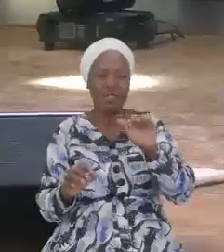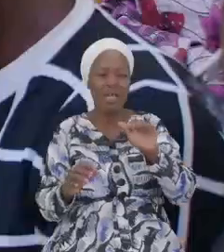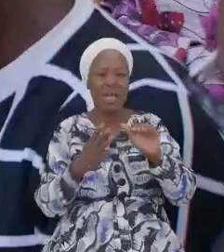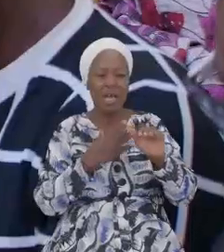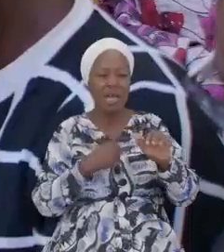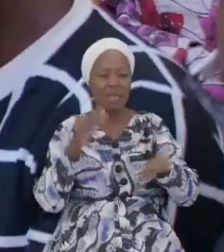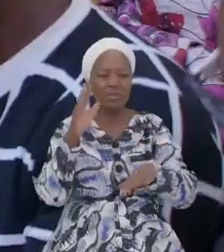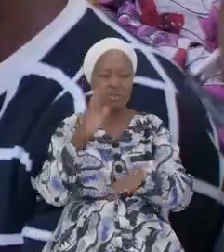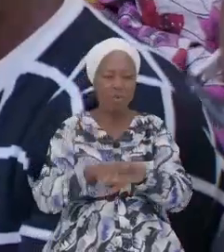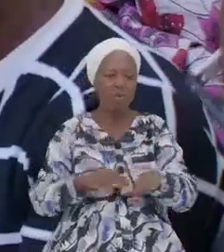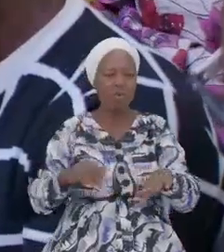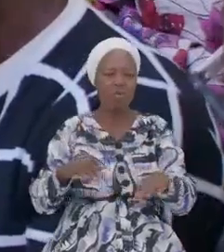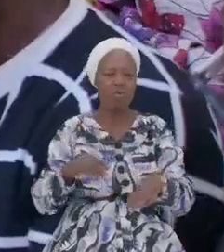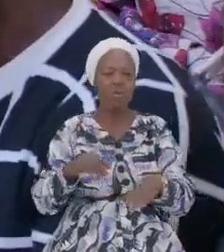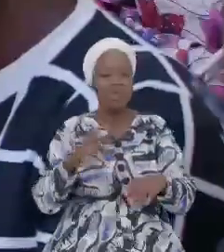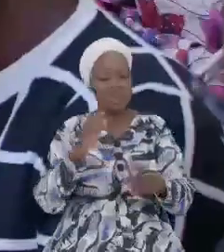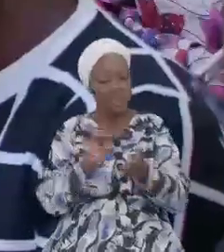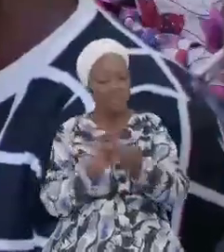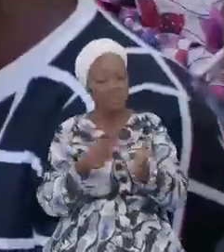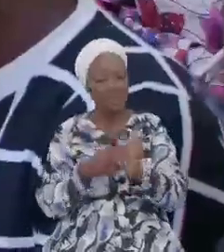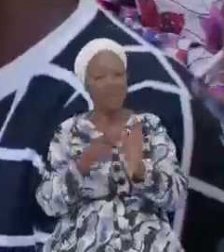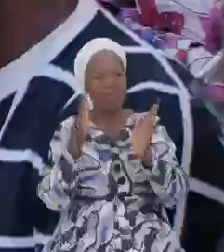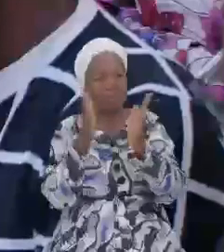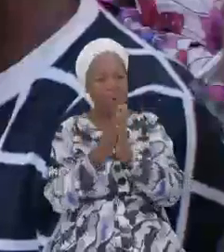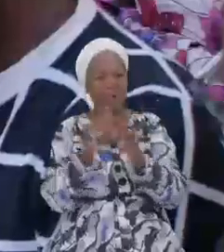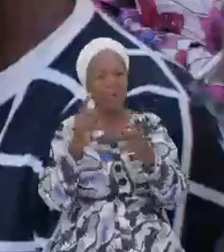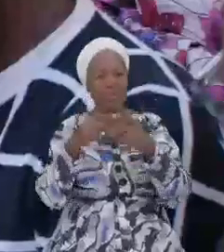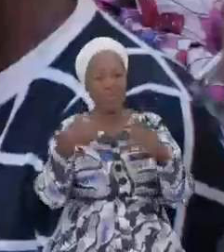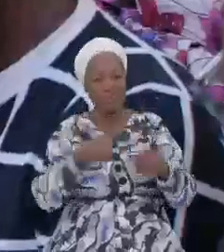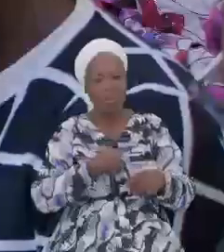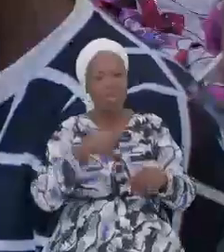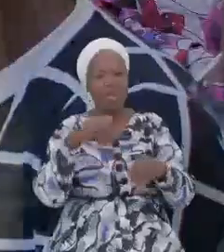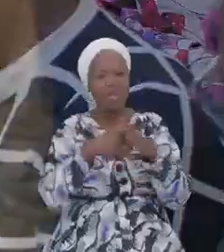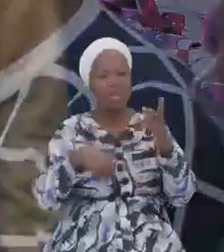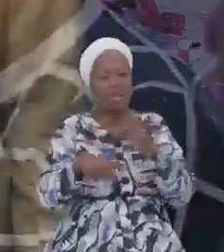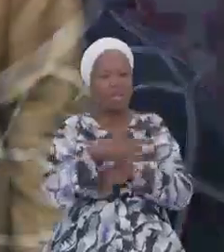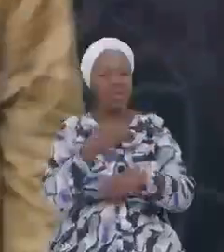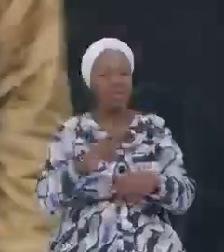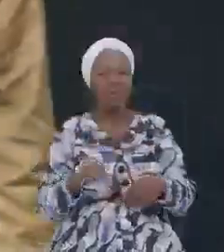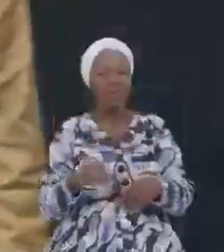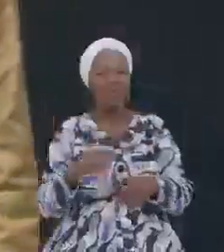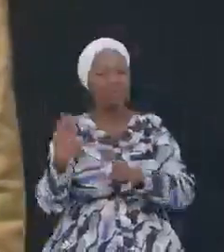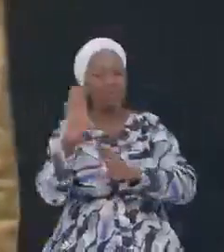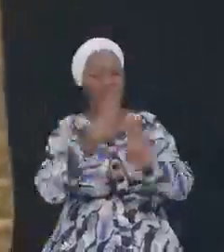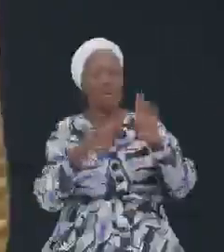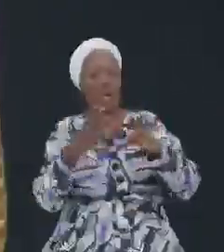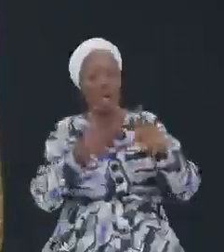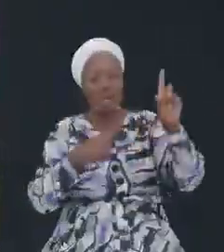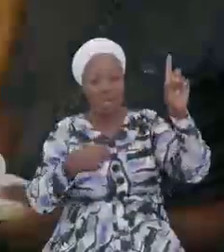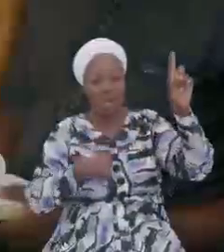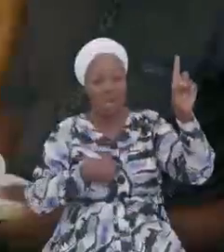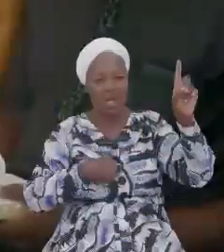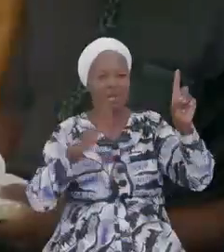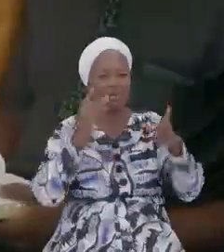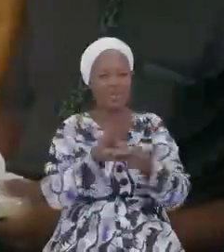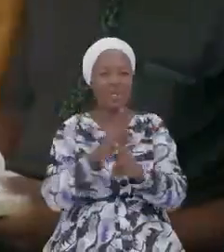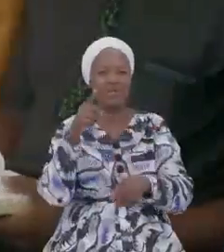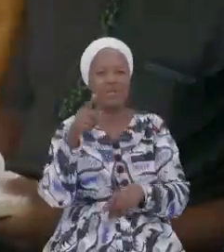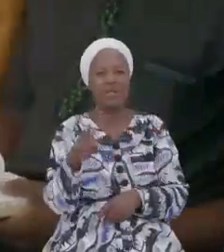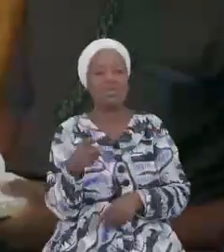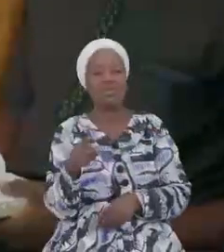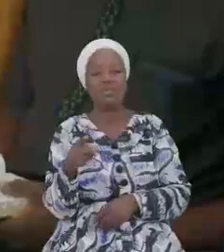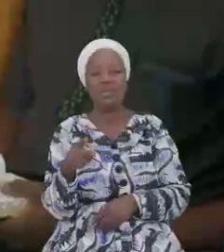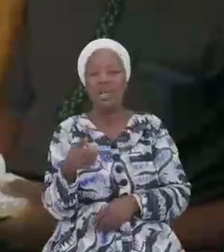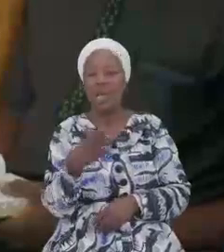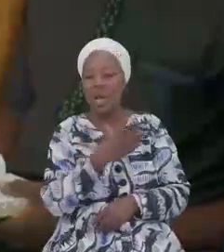call upon me in the day of trouble, and I will deliver thee.